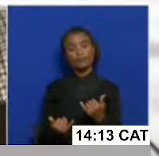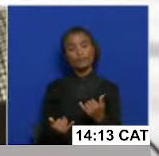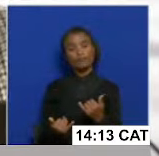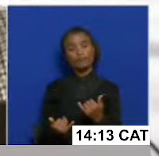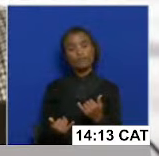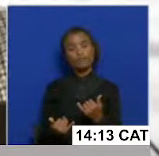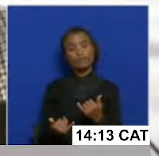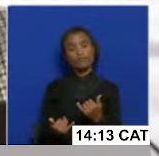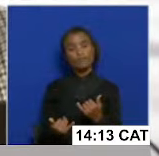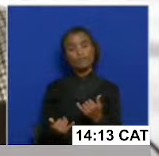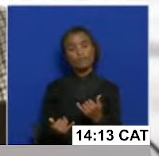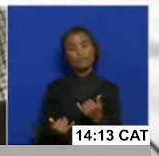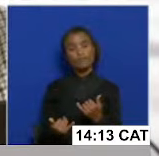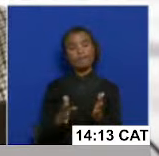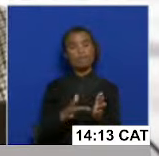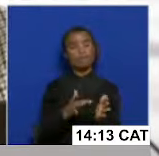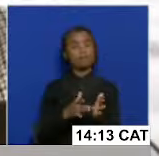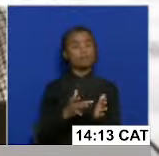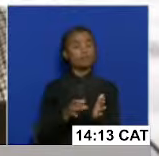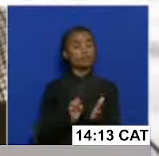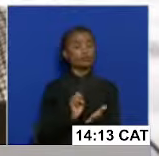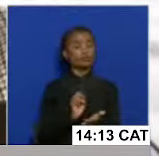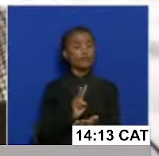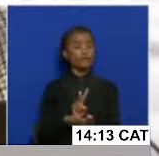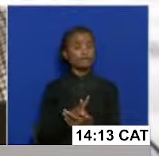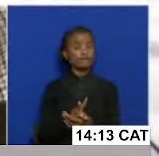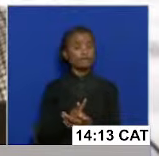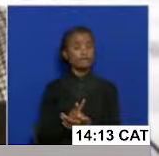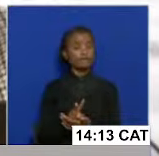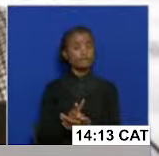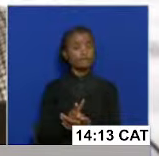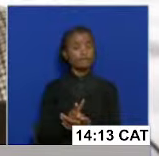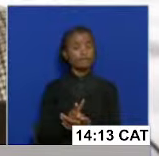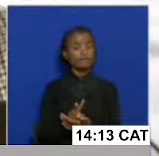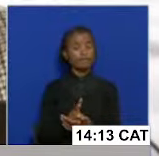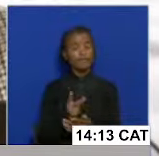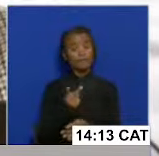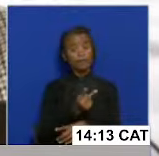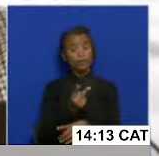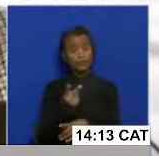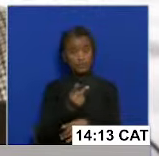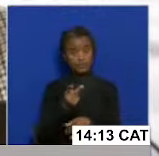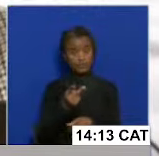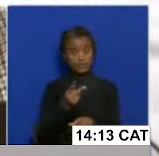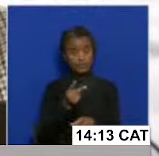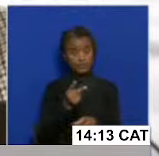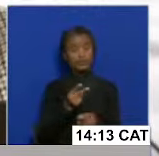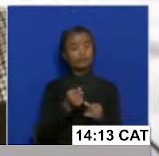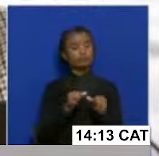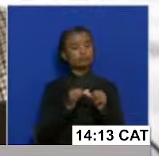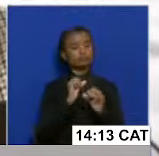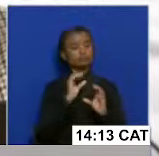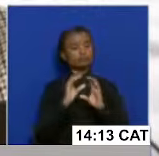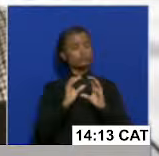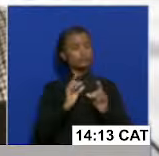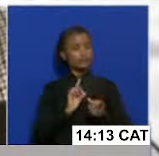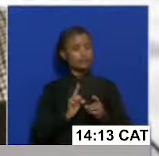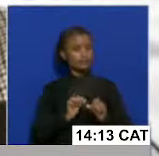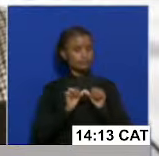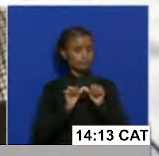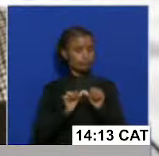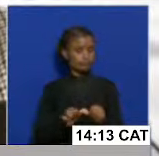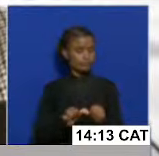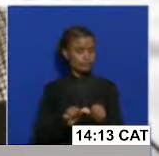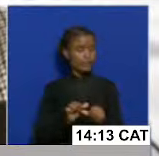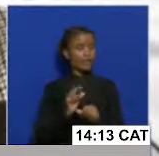page 12, the two of you continue to discuss the issue of the statement.